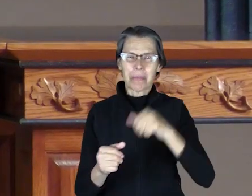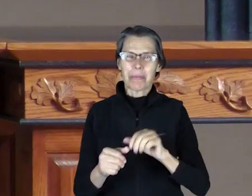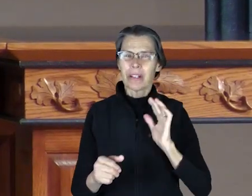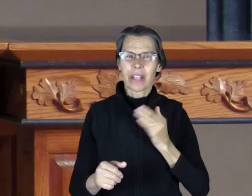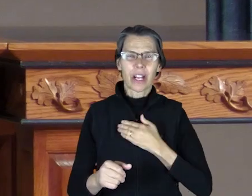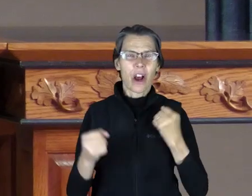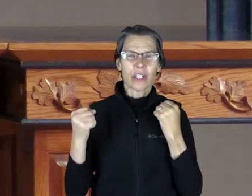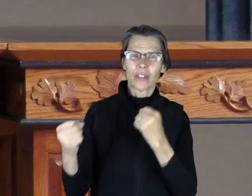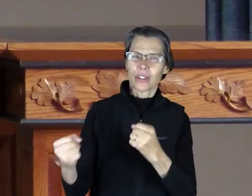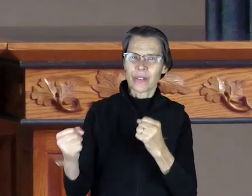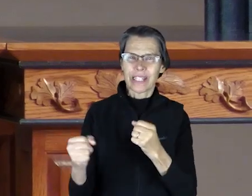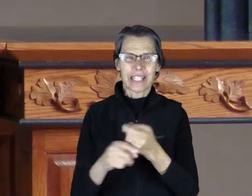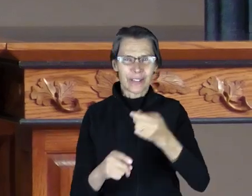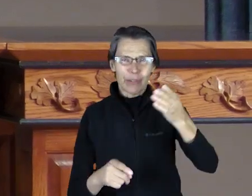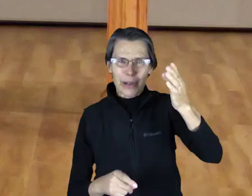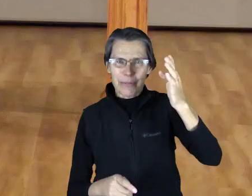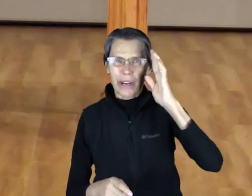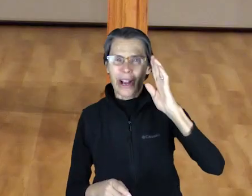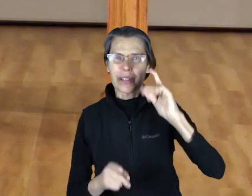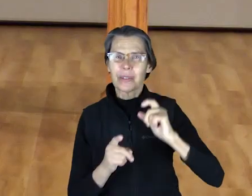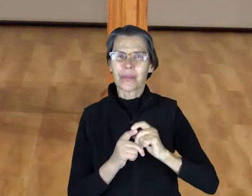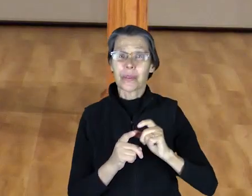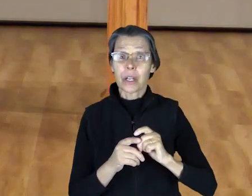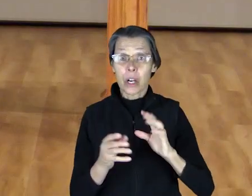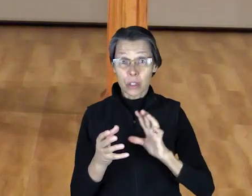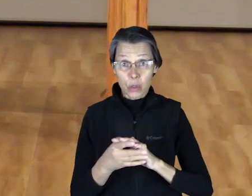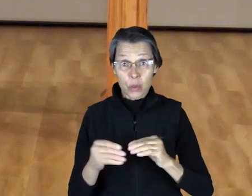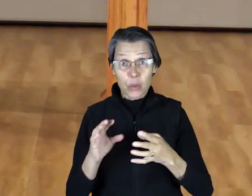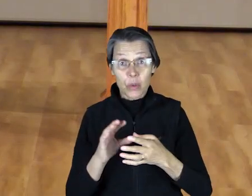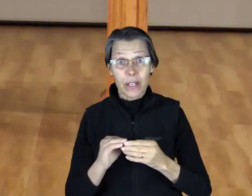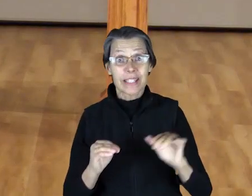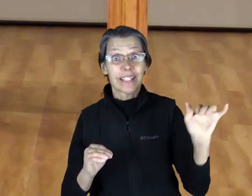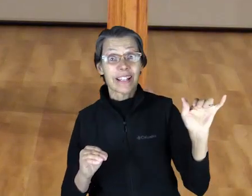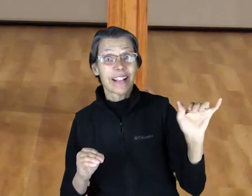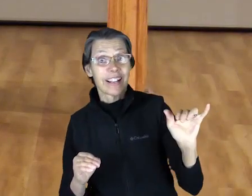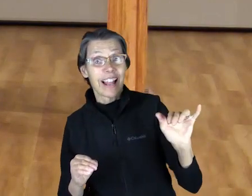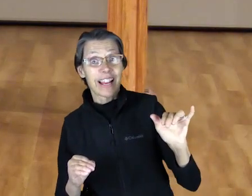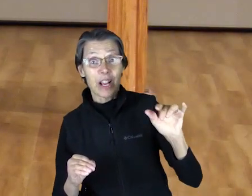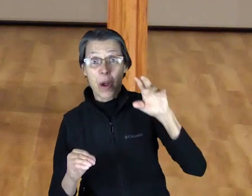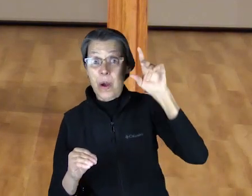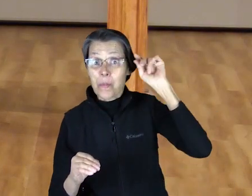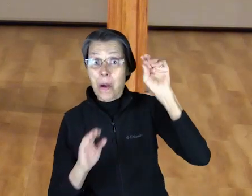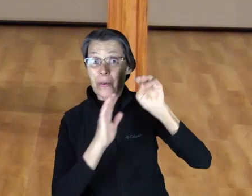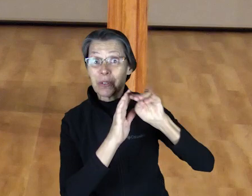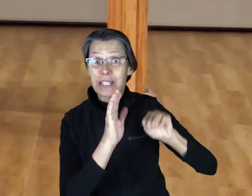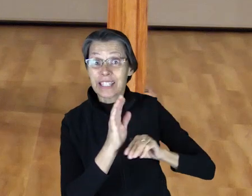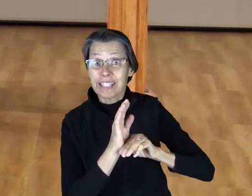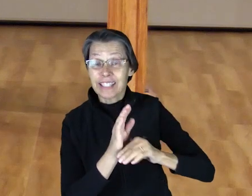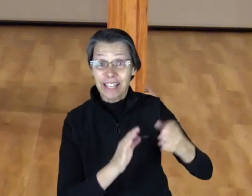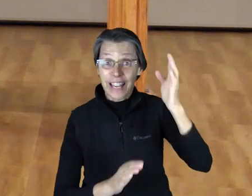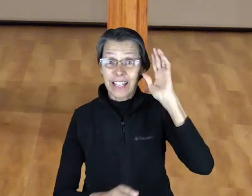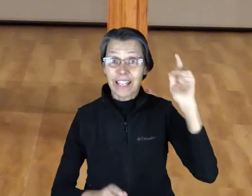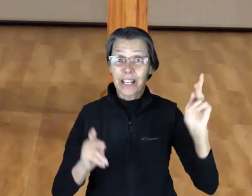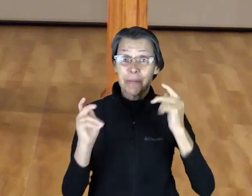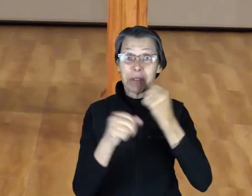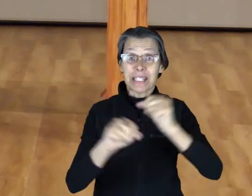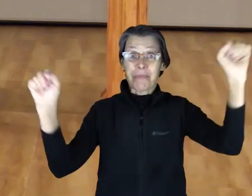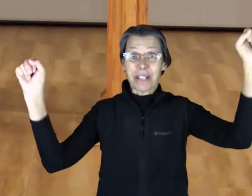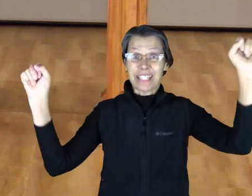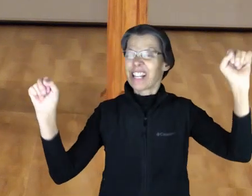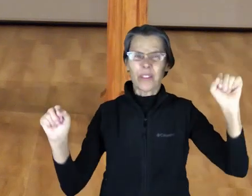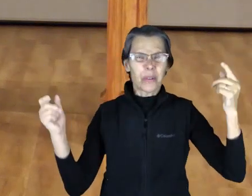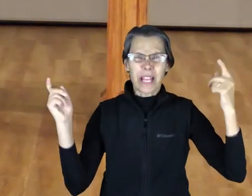foundations go deep in God's word. Stories like the one about Moses and the people of God being